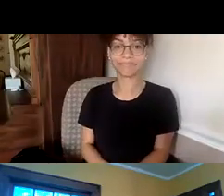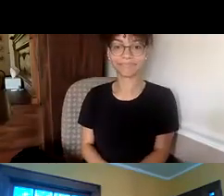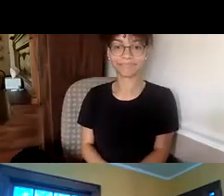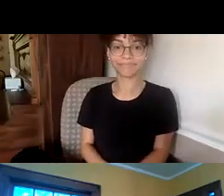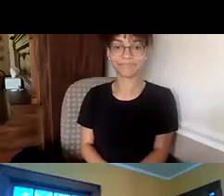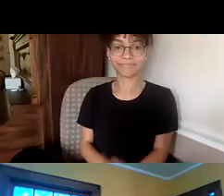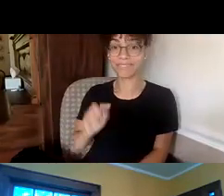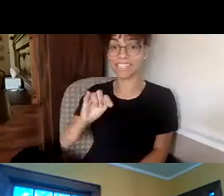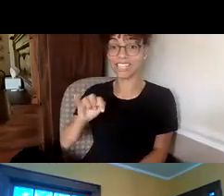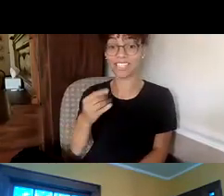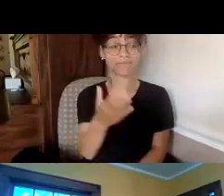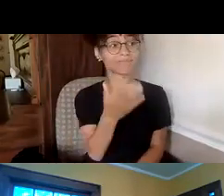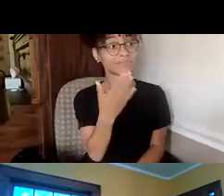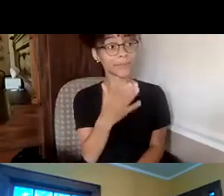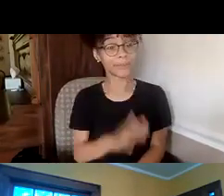Thank you.